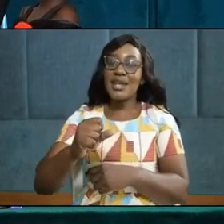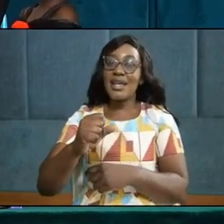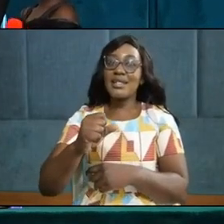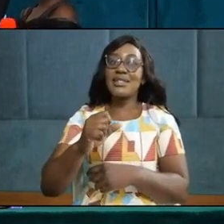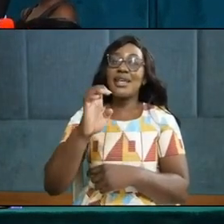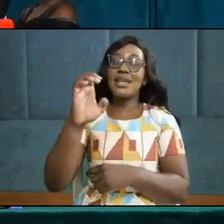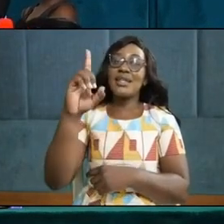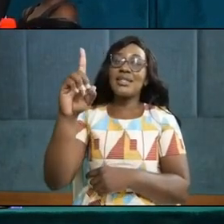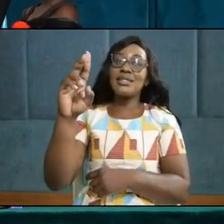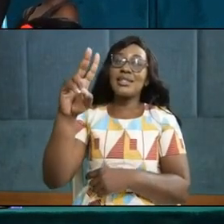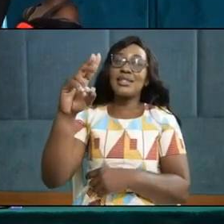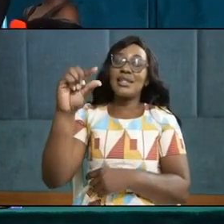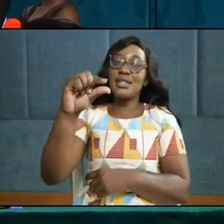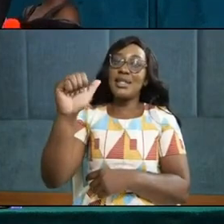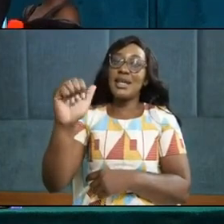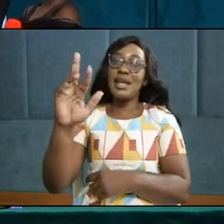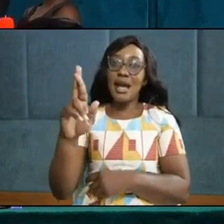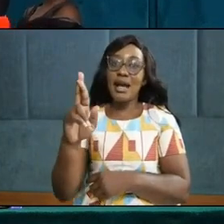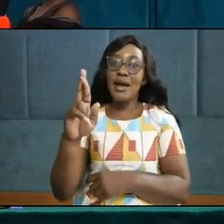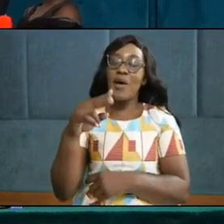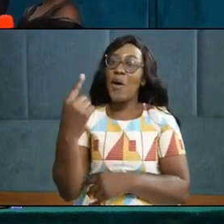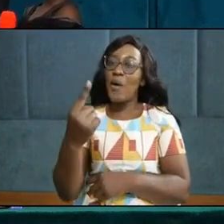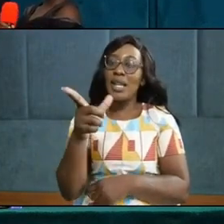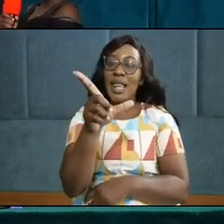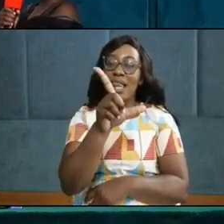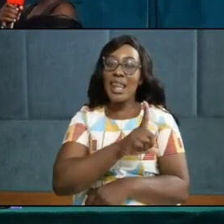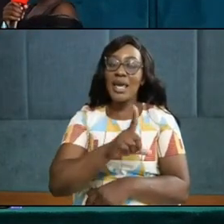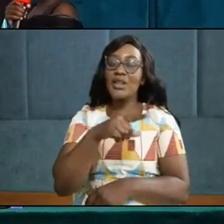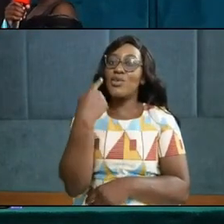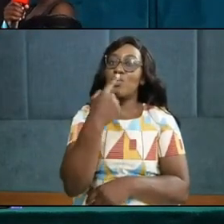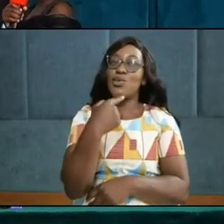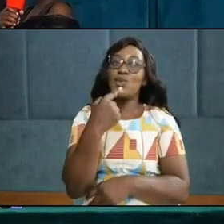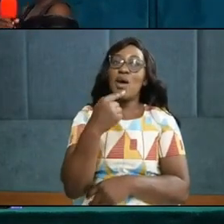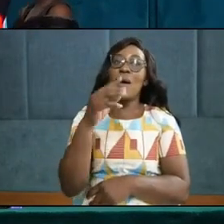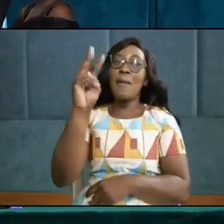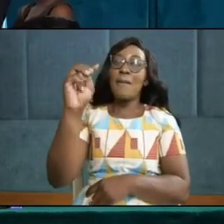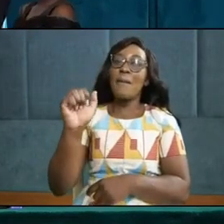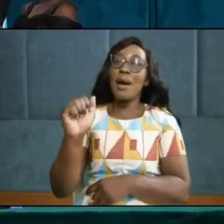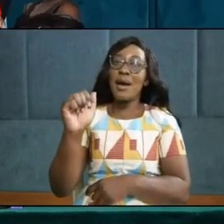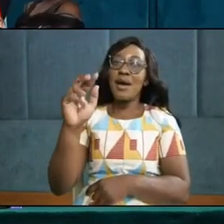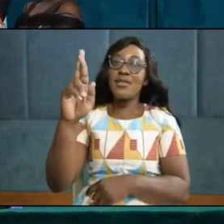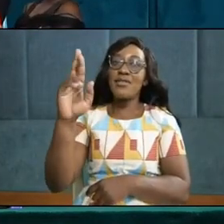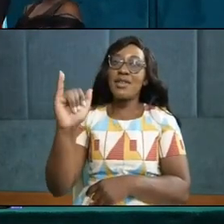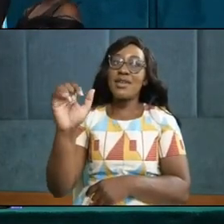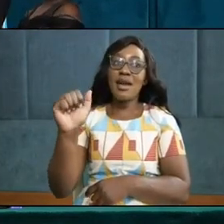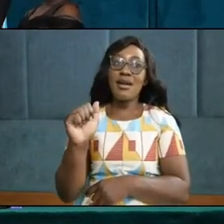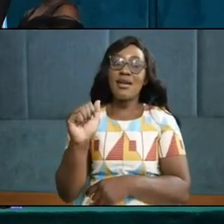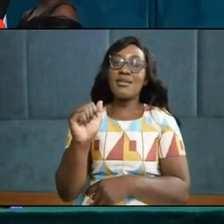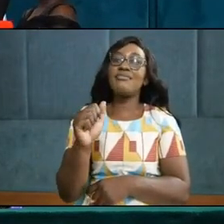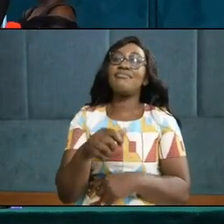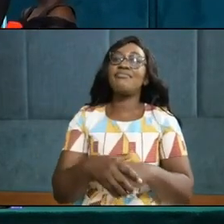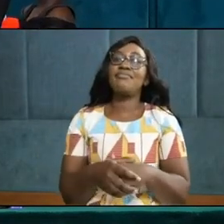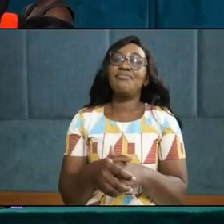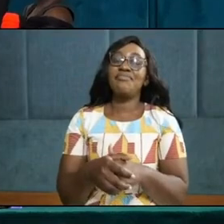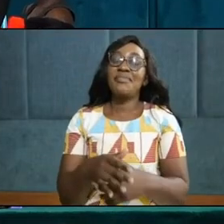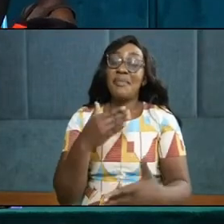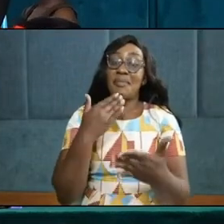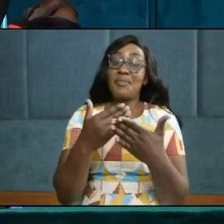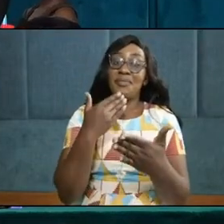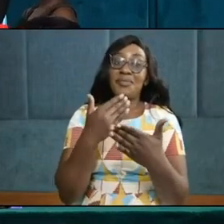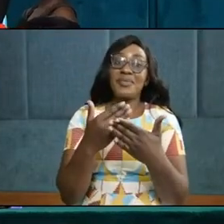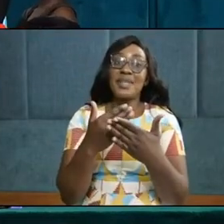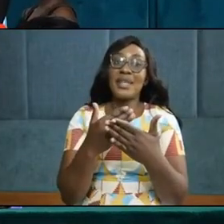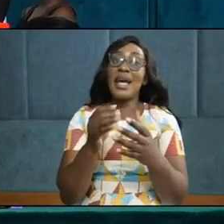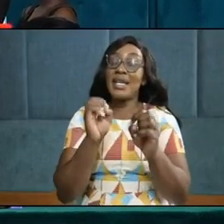Edgar Otieno. Ah, and the only lady in the house today is Maria Muma. Thank you, and shine